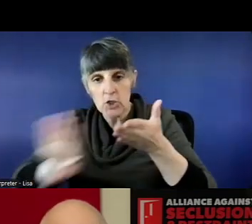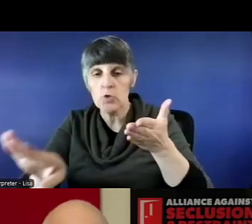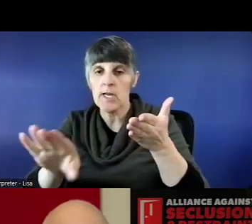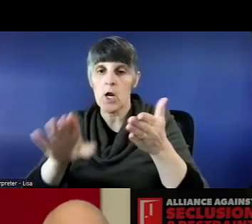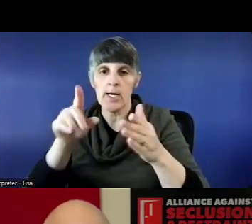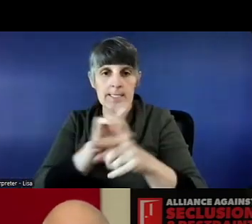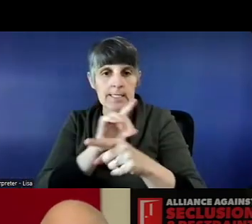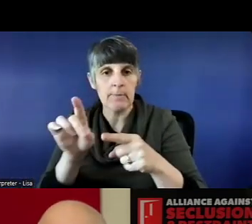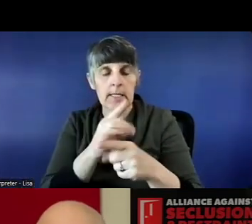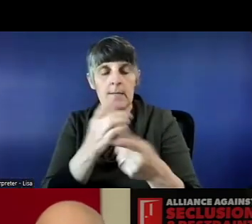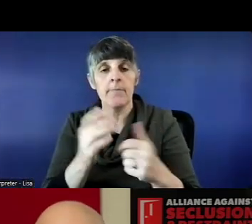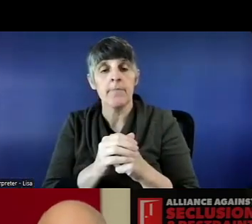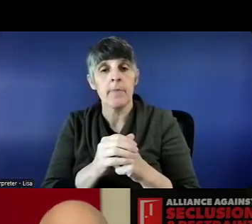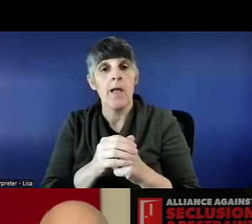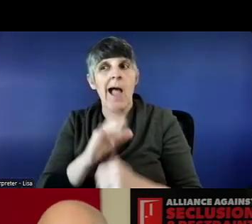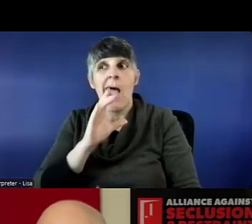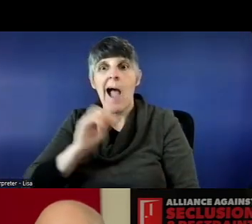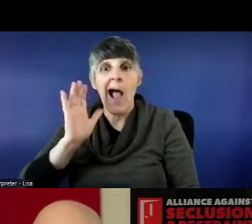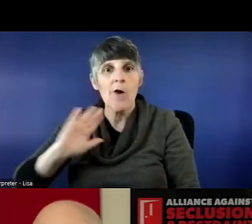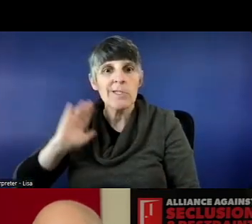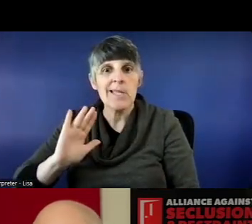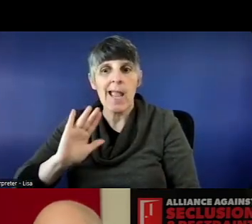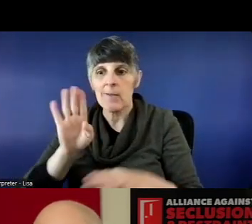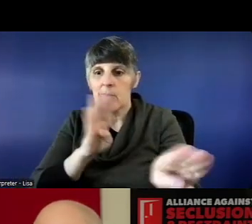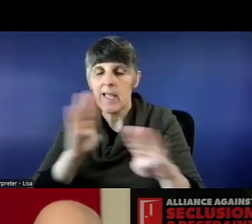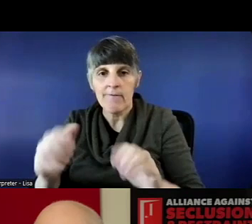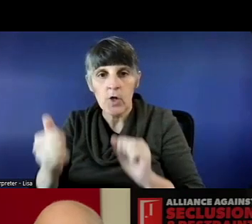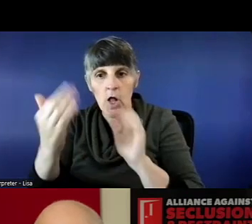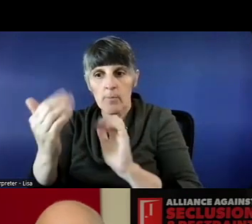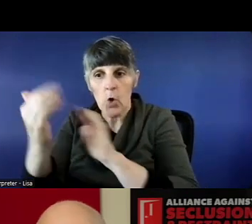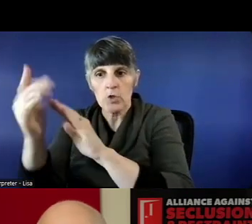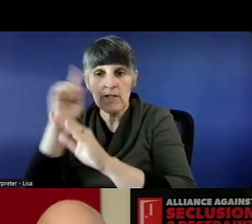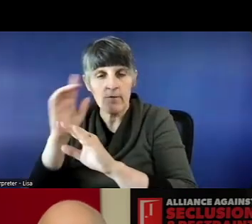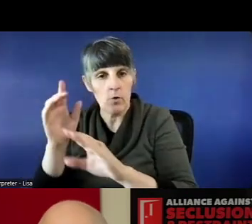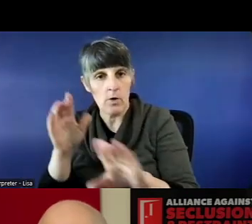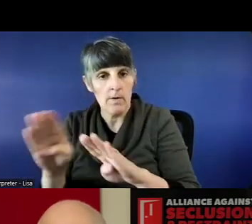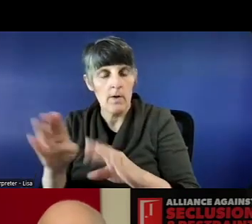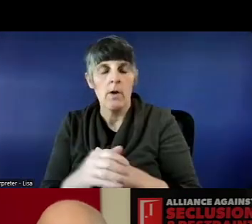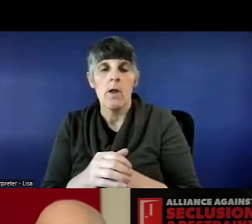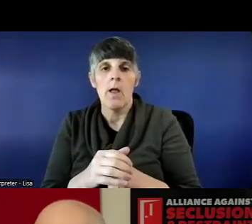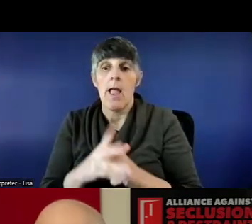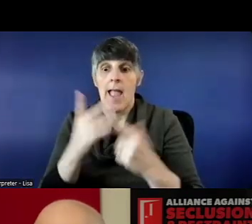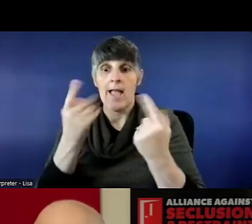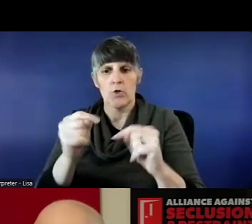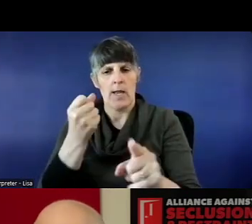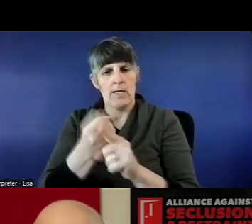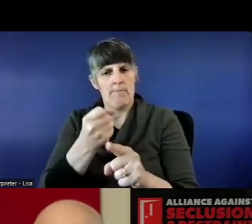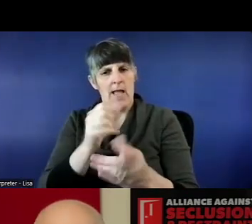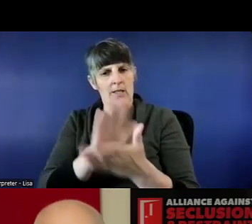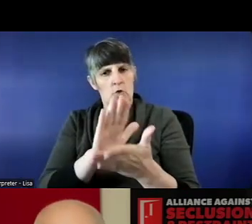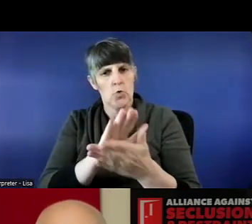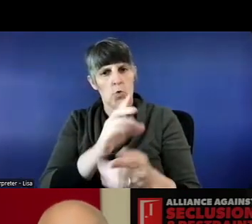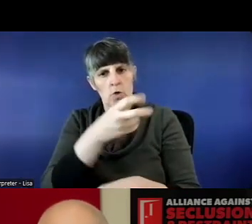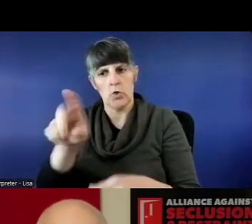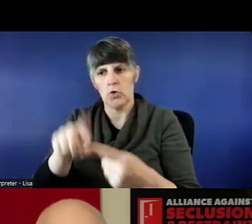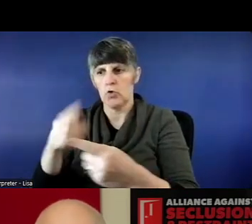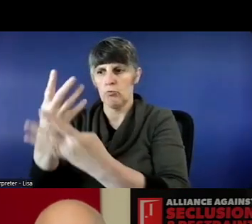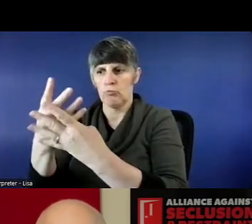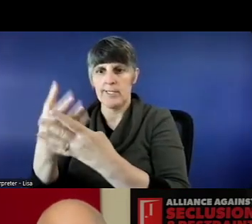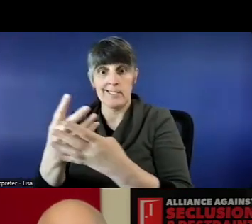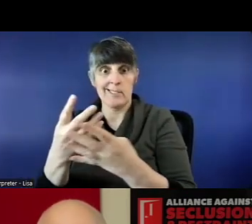discipline, outdated behavioral management approaches, and even trying to have an impact on the school to prison pipeline,